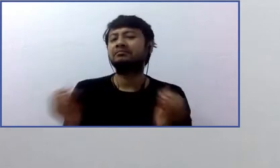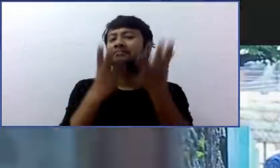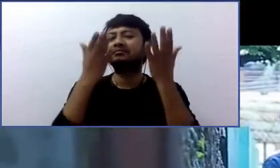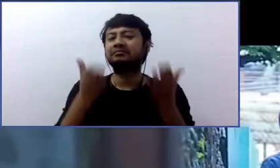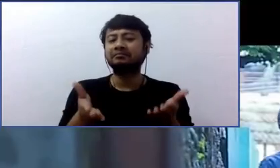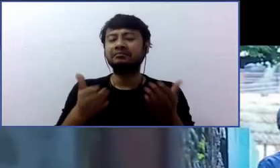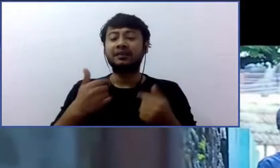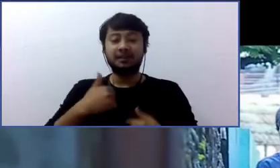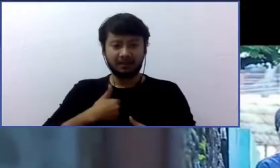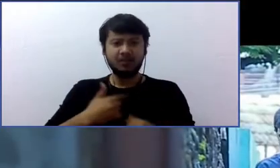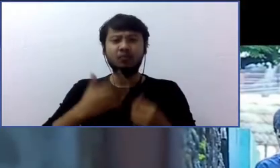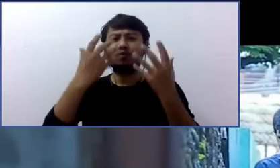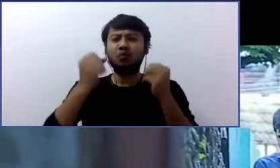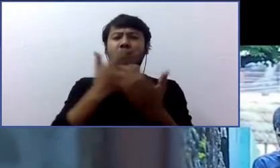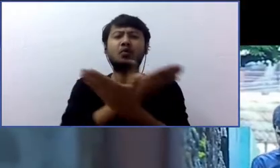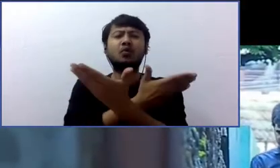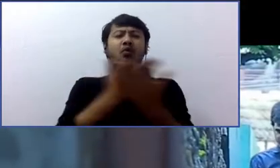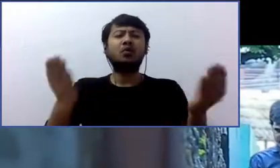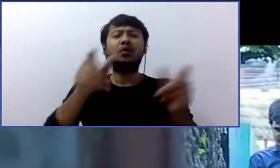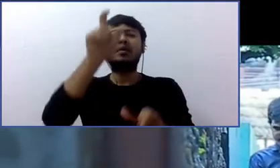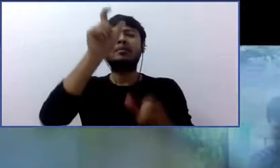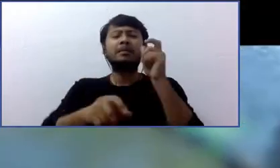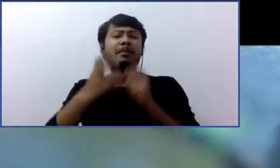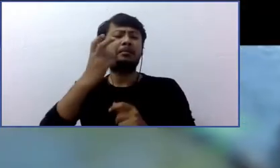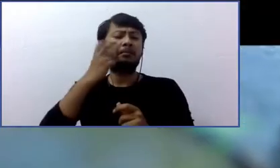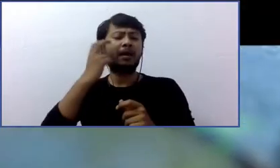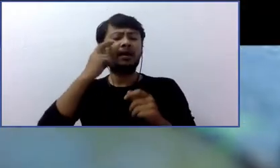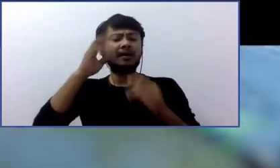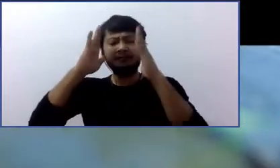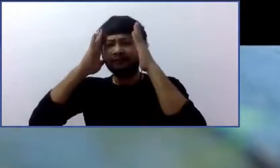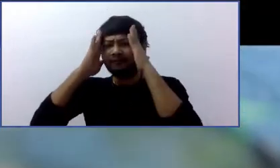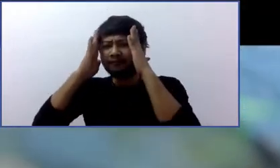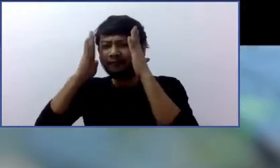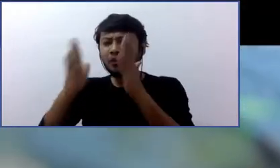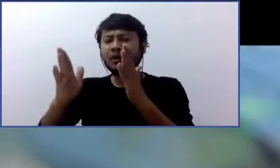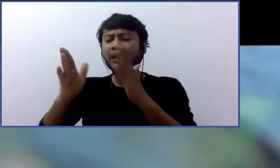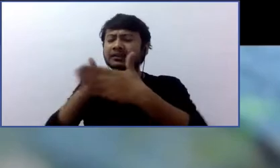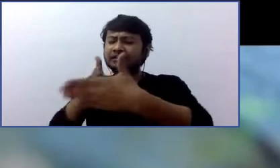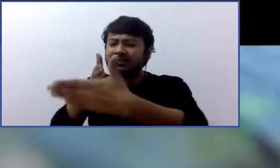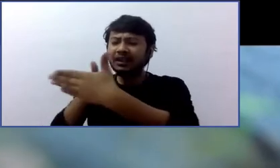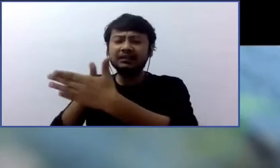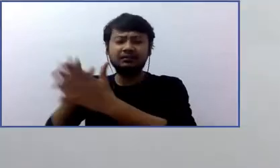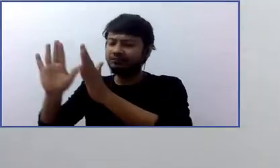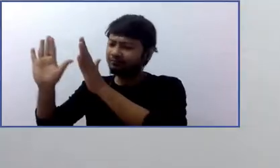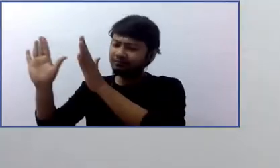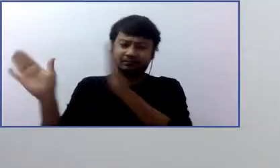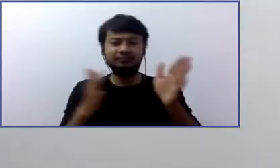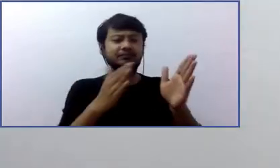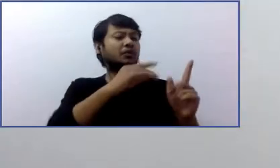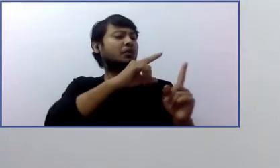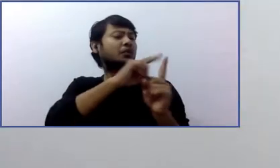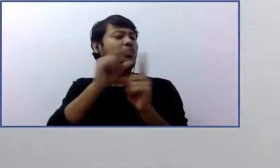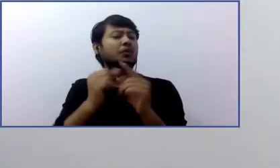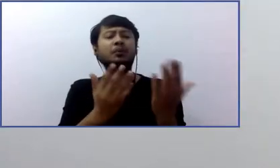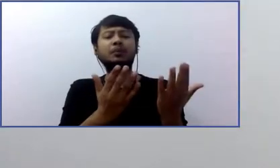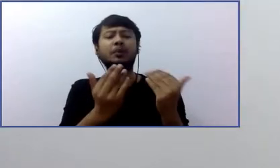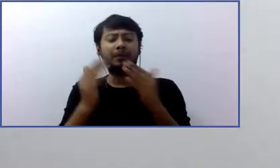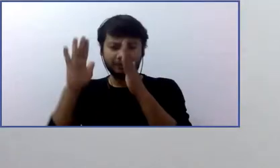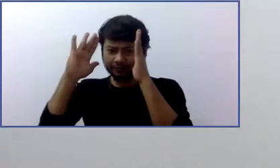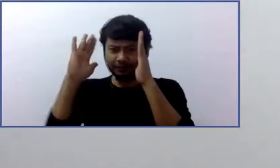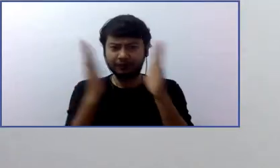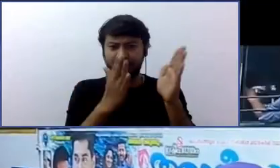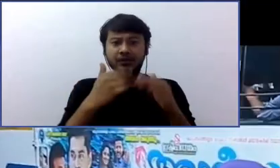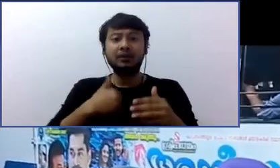people also to focus on their capabilities, not on their disabilities. I started as a mobile blind